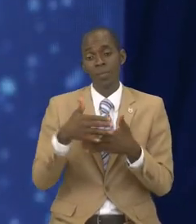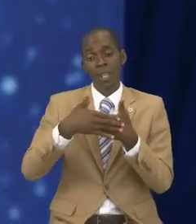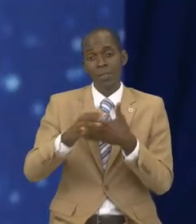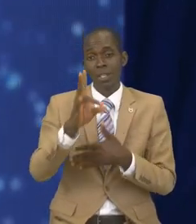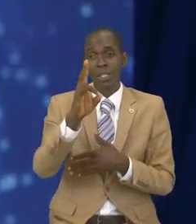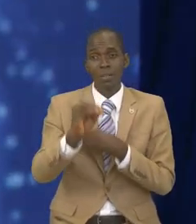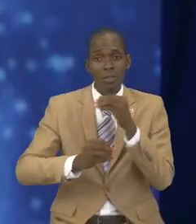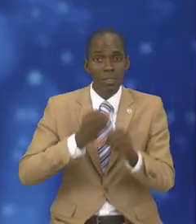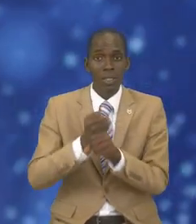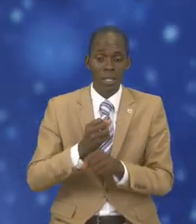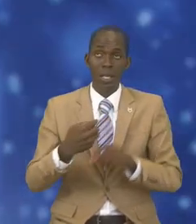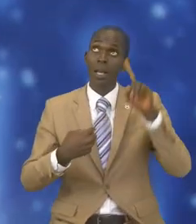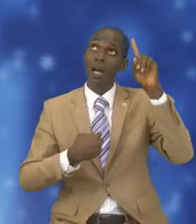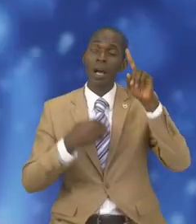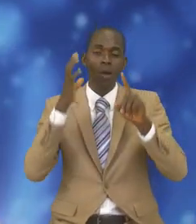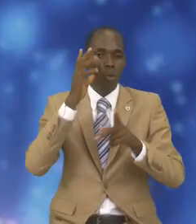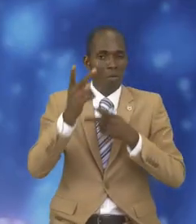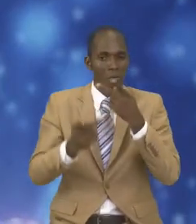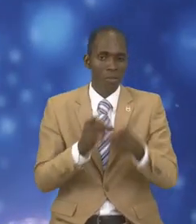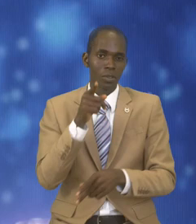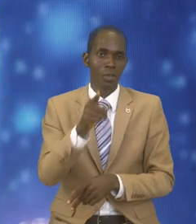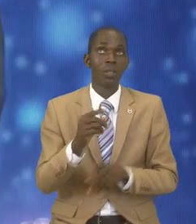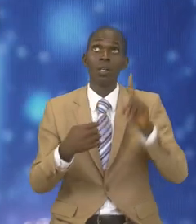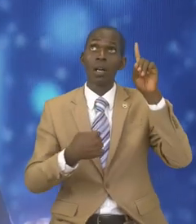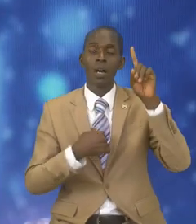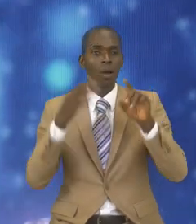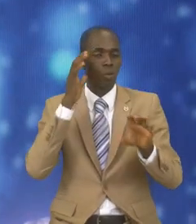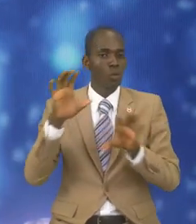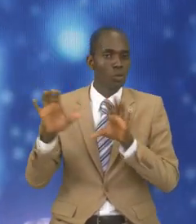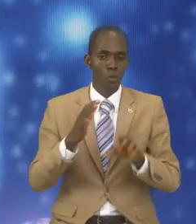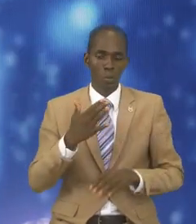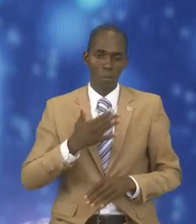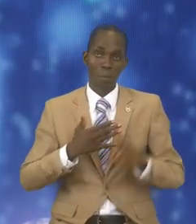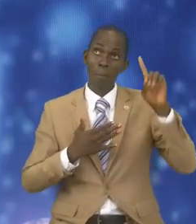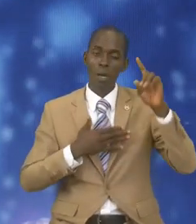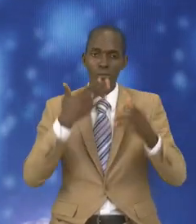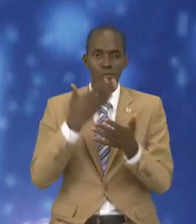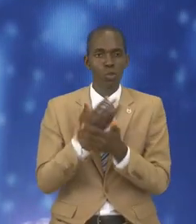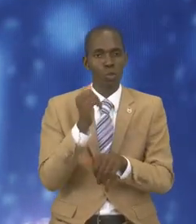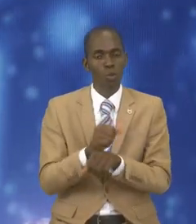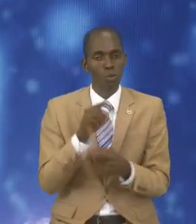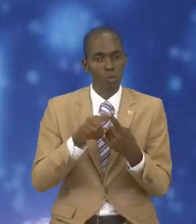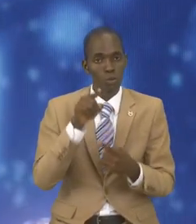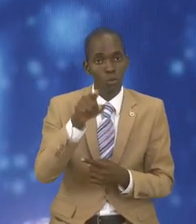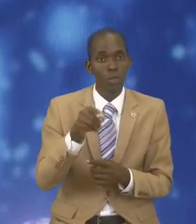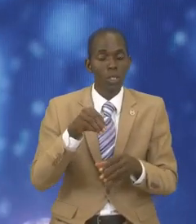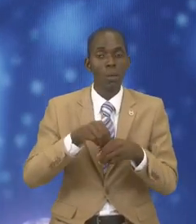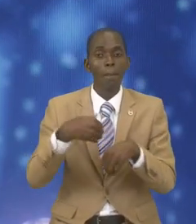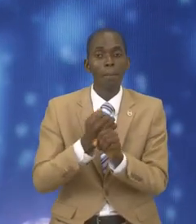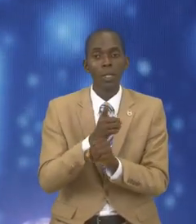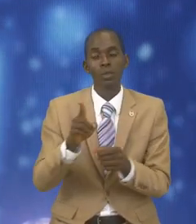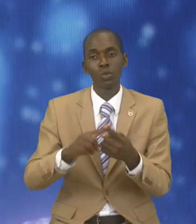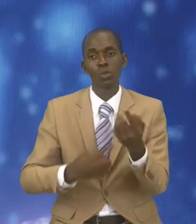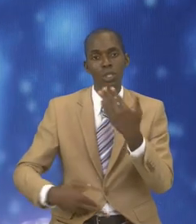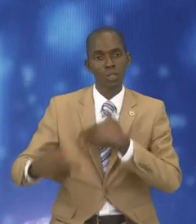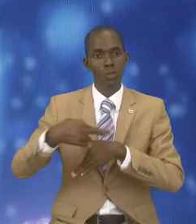will visit you. I will perform my good word toward you, in causing you to return to